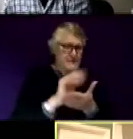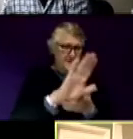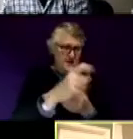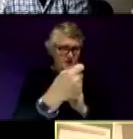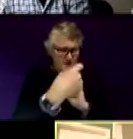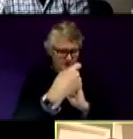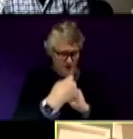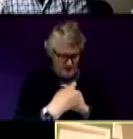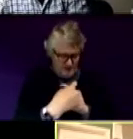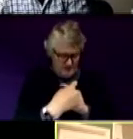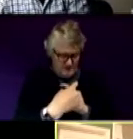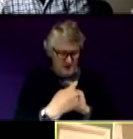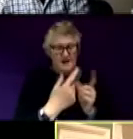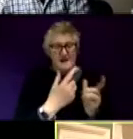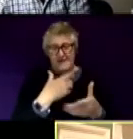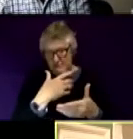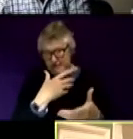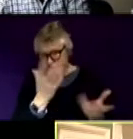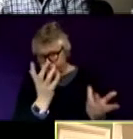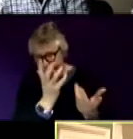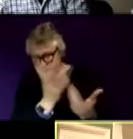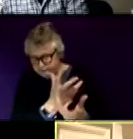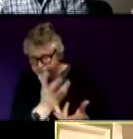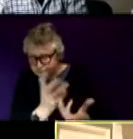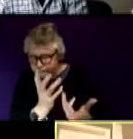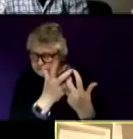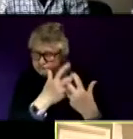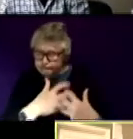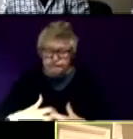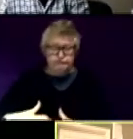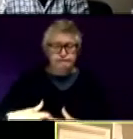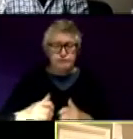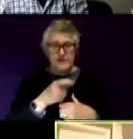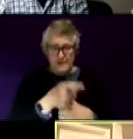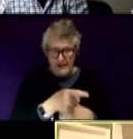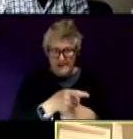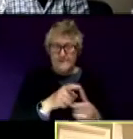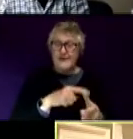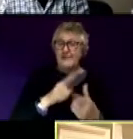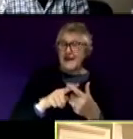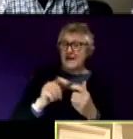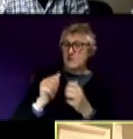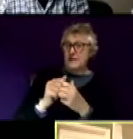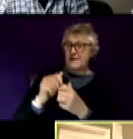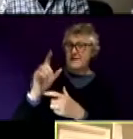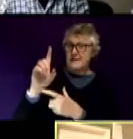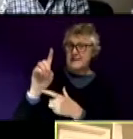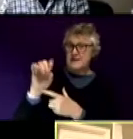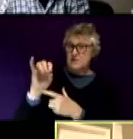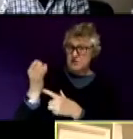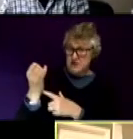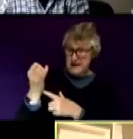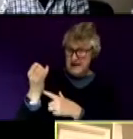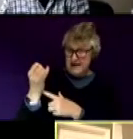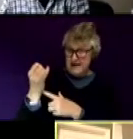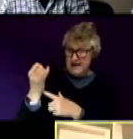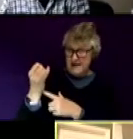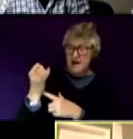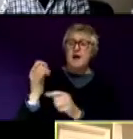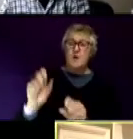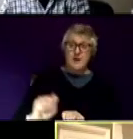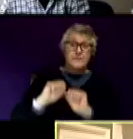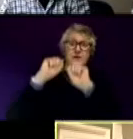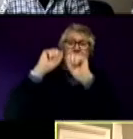issues that we have to work out with them and with the DOJ, then we put it out and we get come up with a